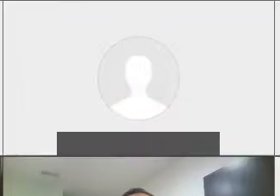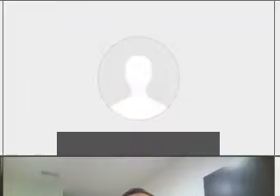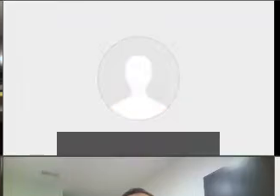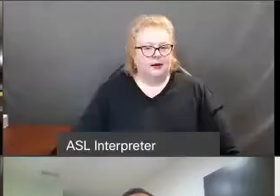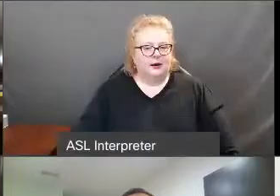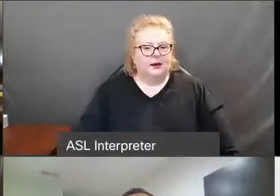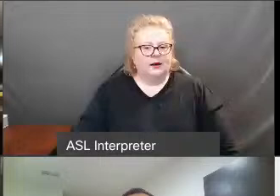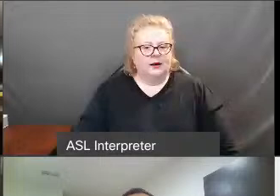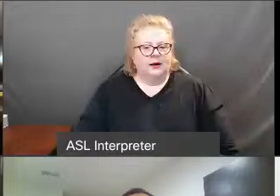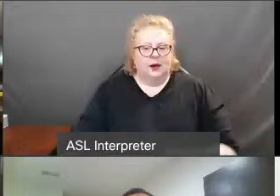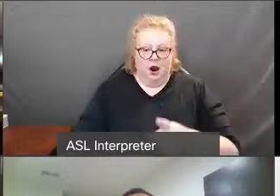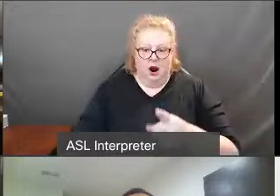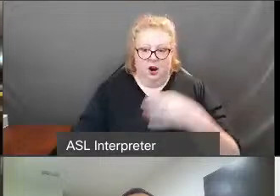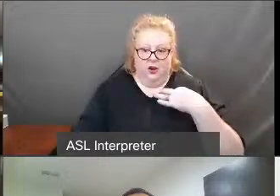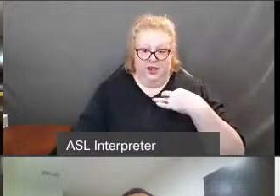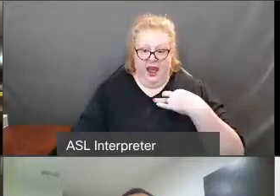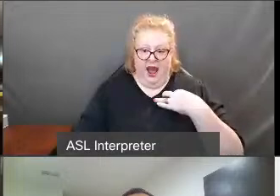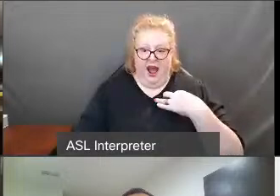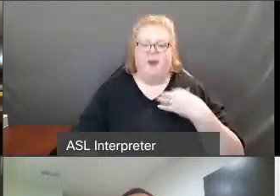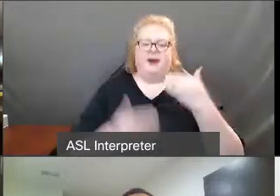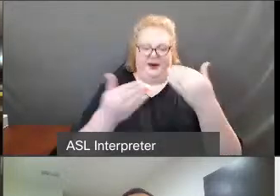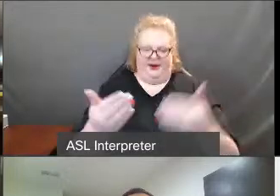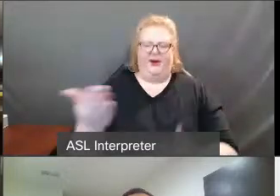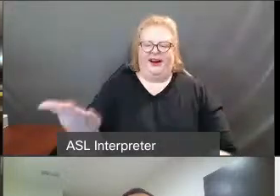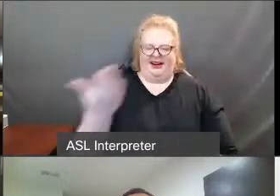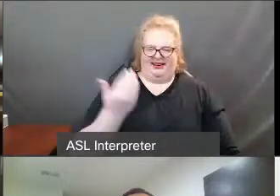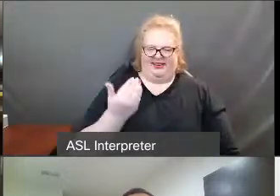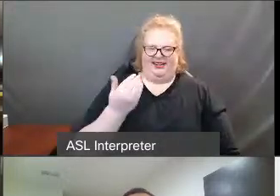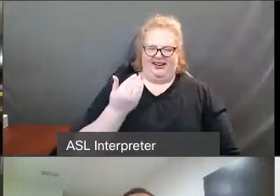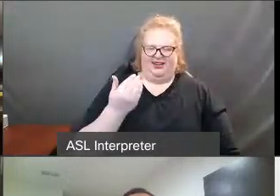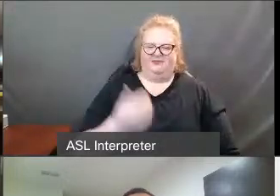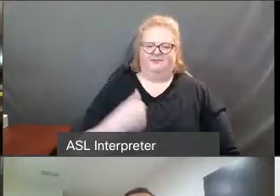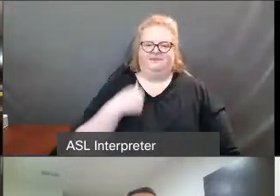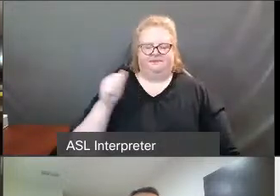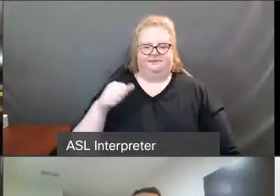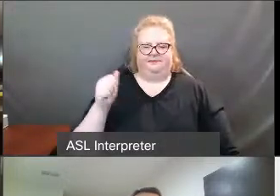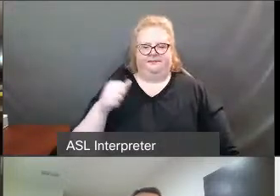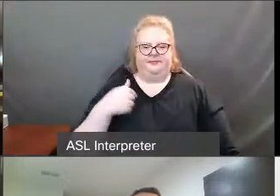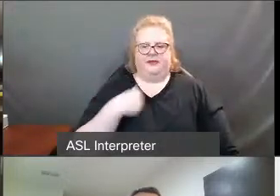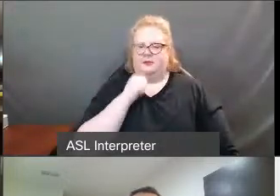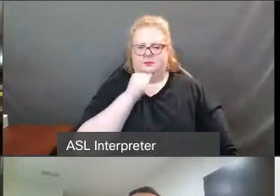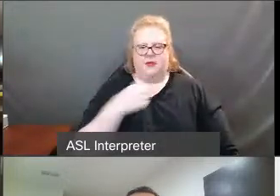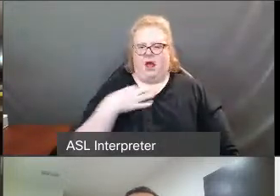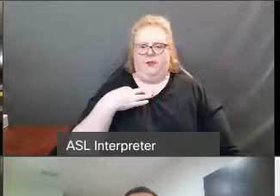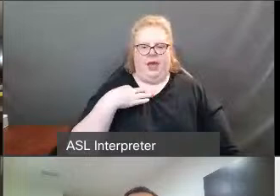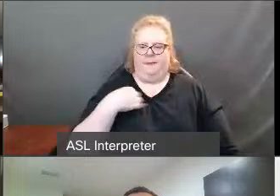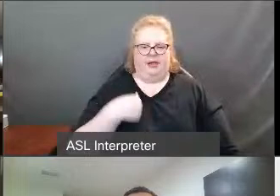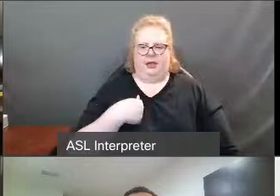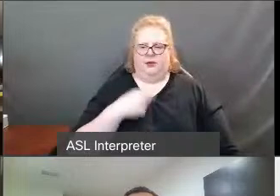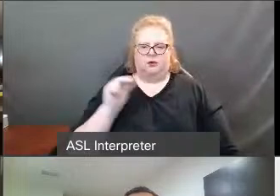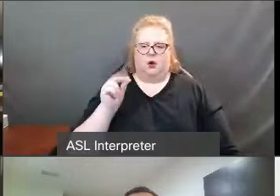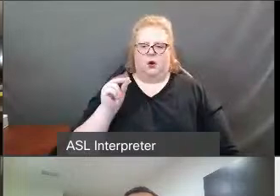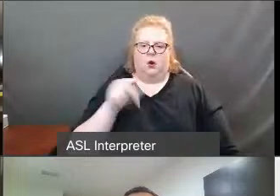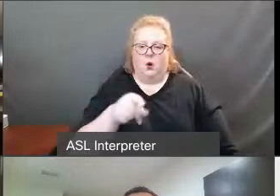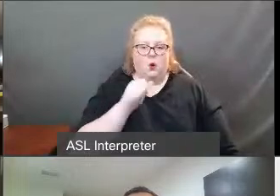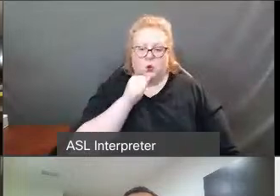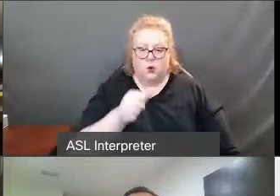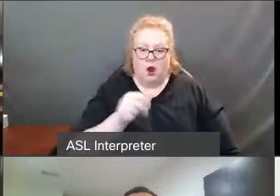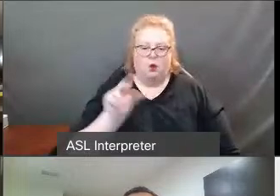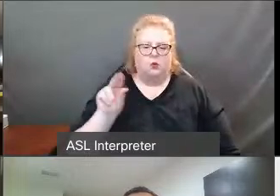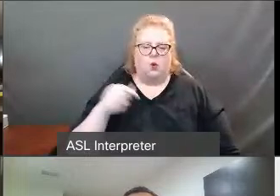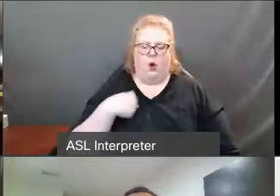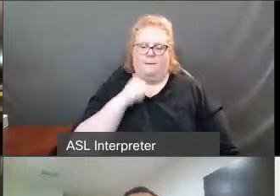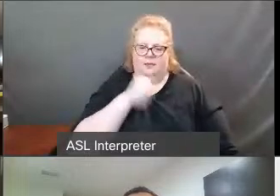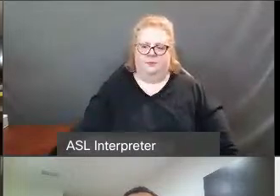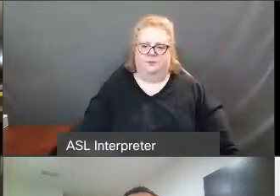See, are you the applicant? Yeah, if you could approach the podium, state your name. He's not the applicant. Or not the applicant? No, Okay, you're not the applicant? I'm not